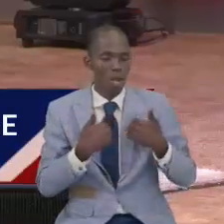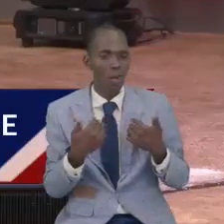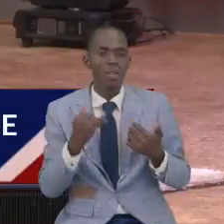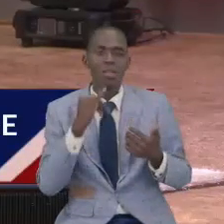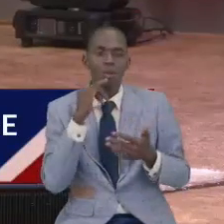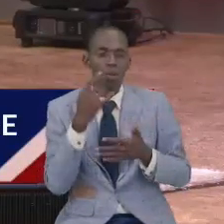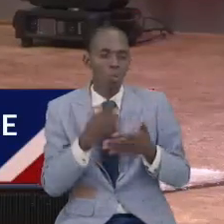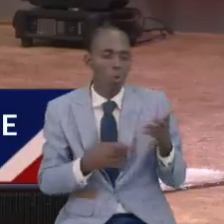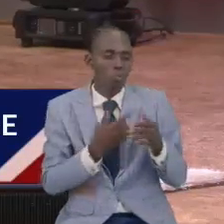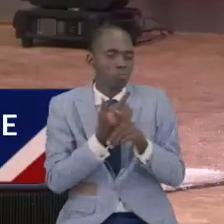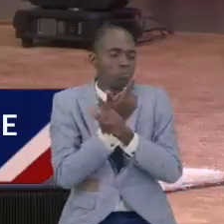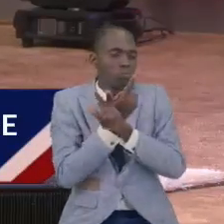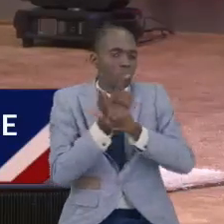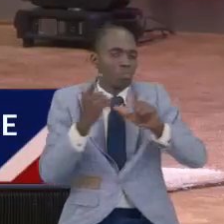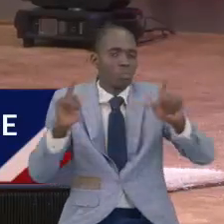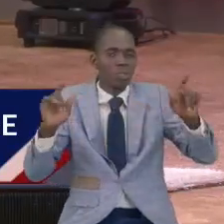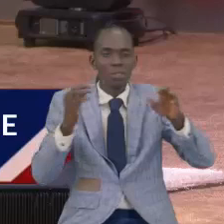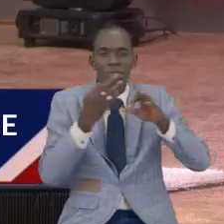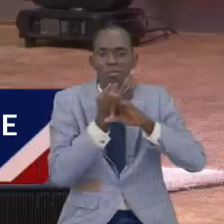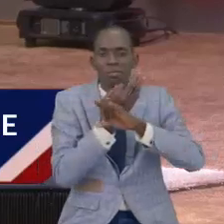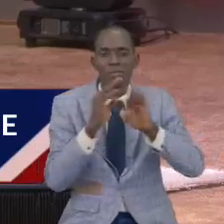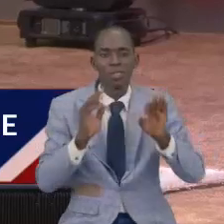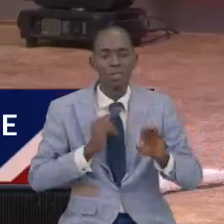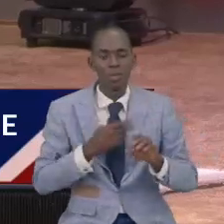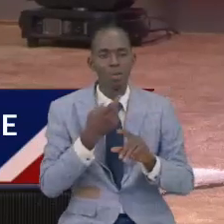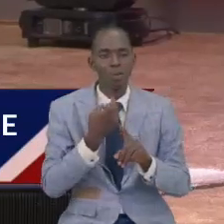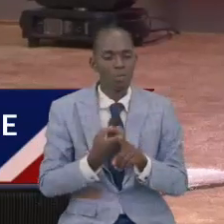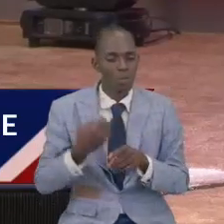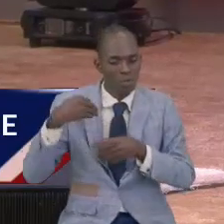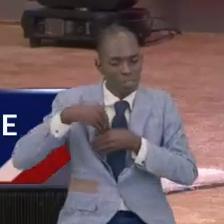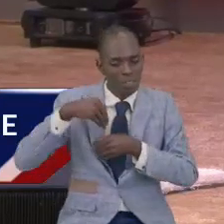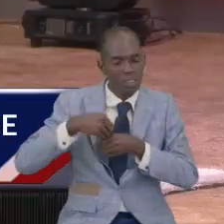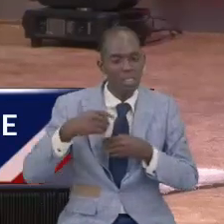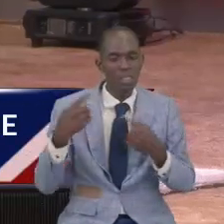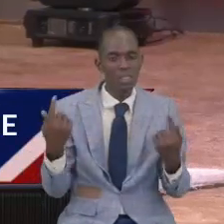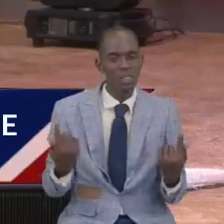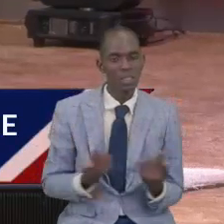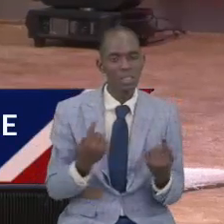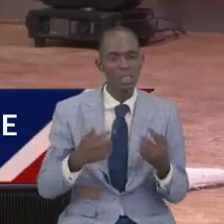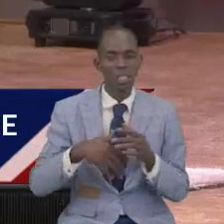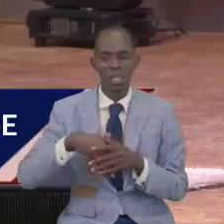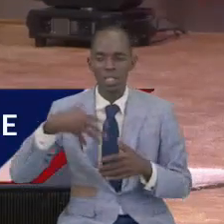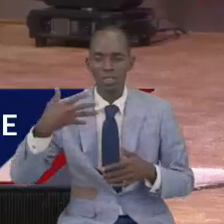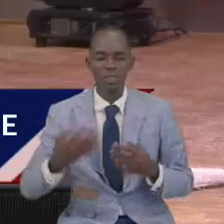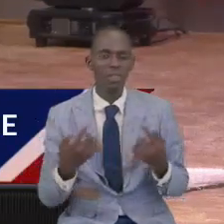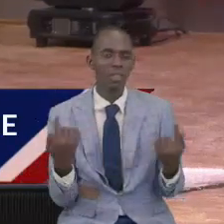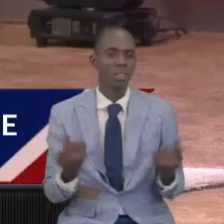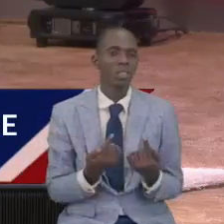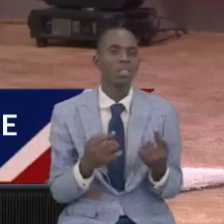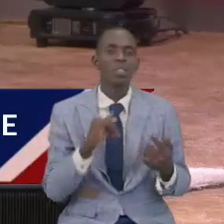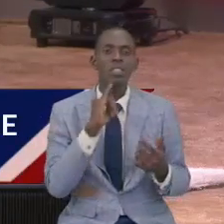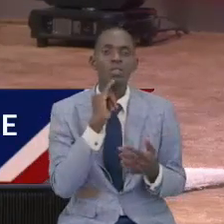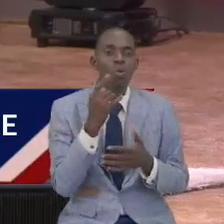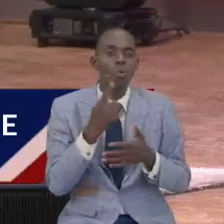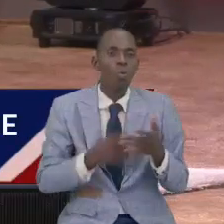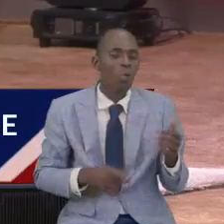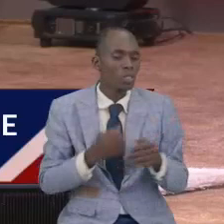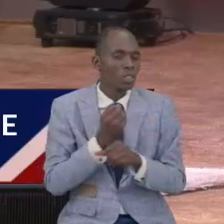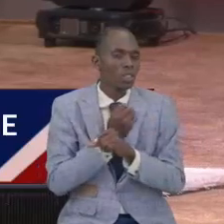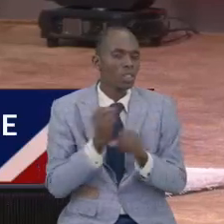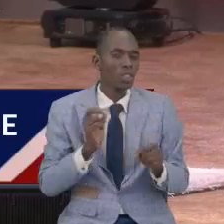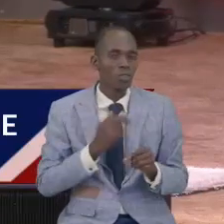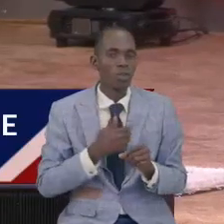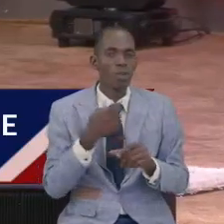us. Liberates us from external sins, liberates us from depraved depravity,